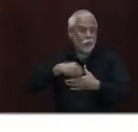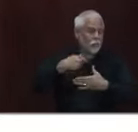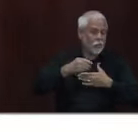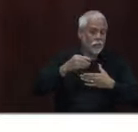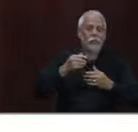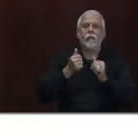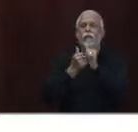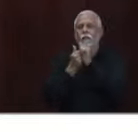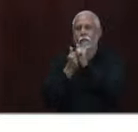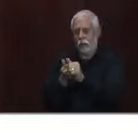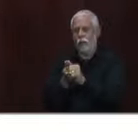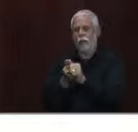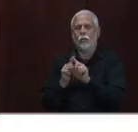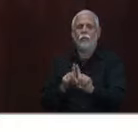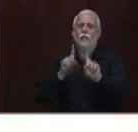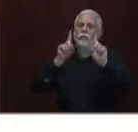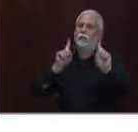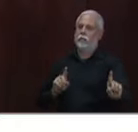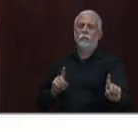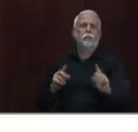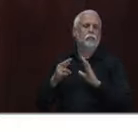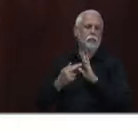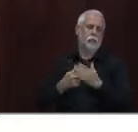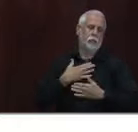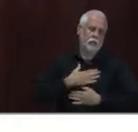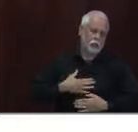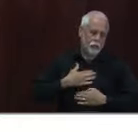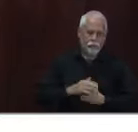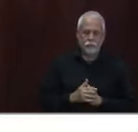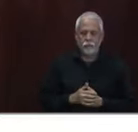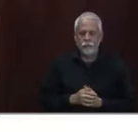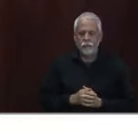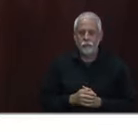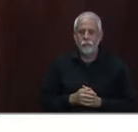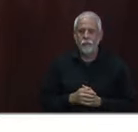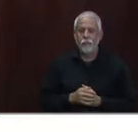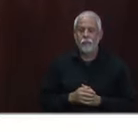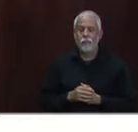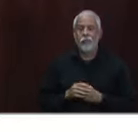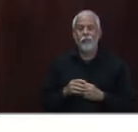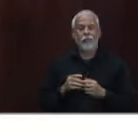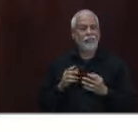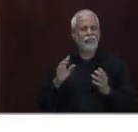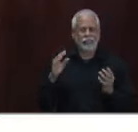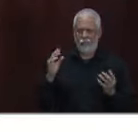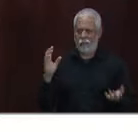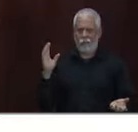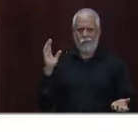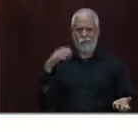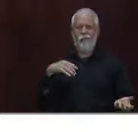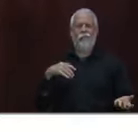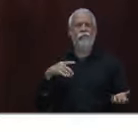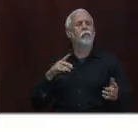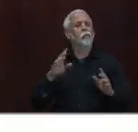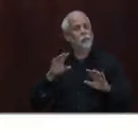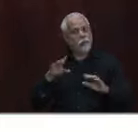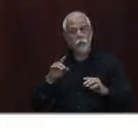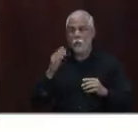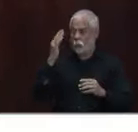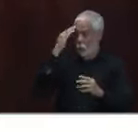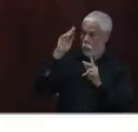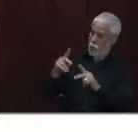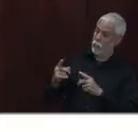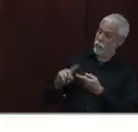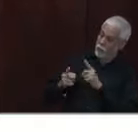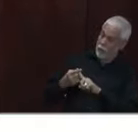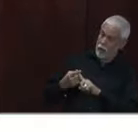outdoor, follow the social distancing guidance. That may seem odd, but just because you know